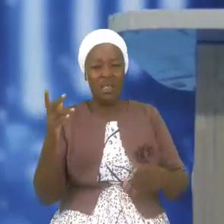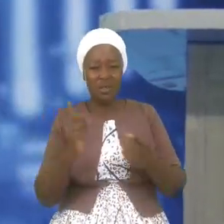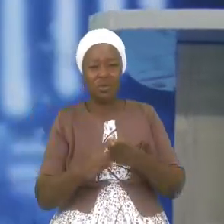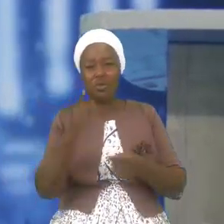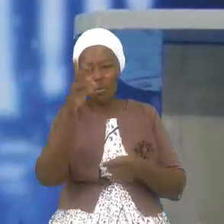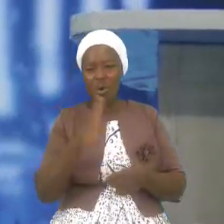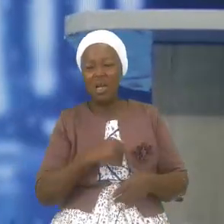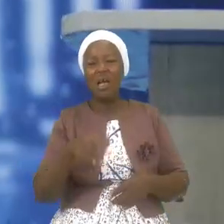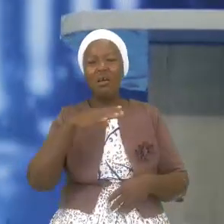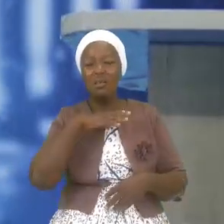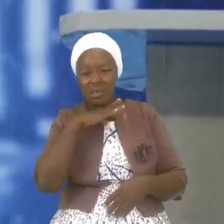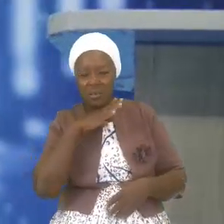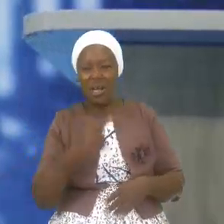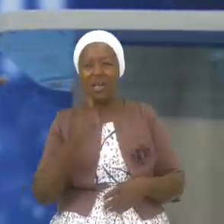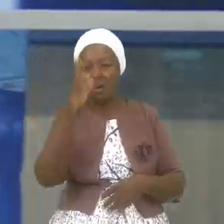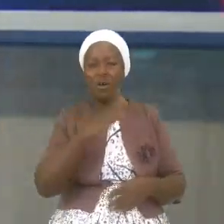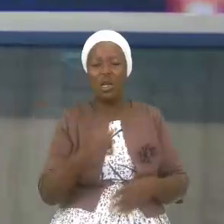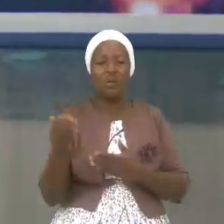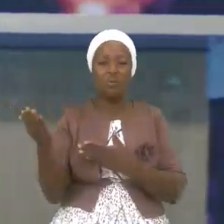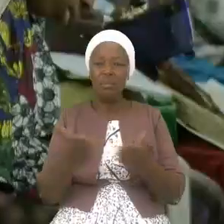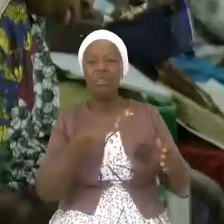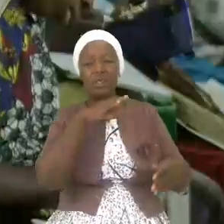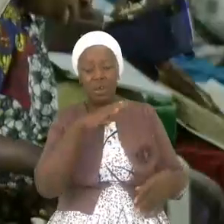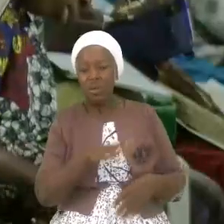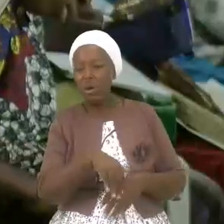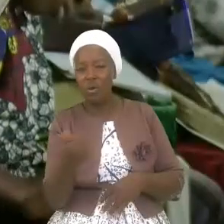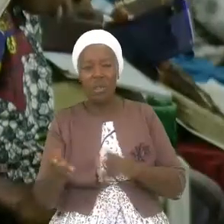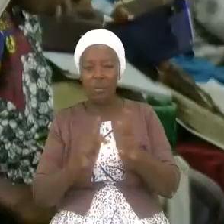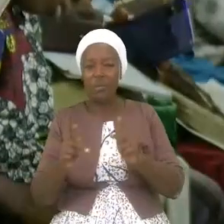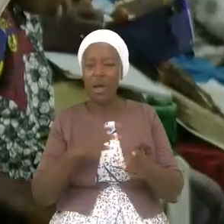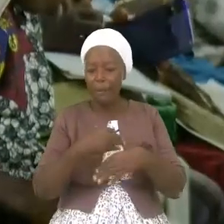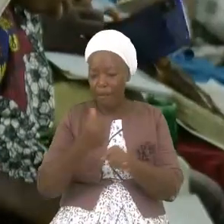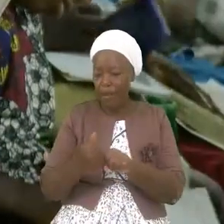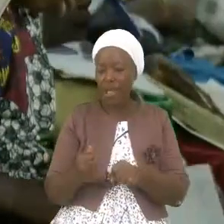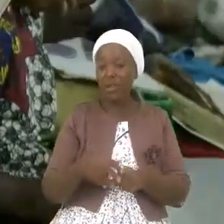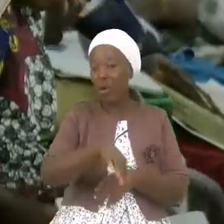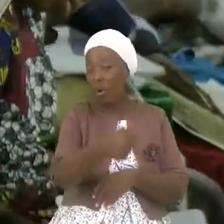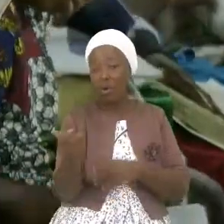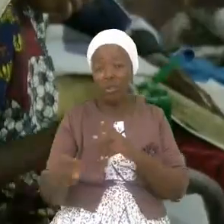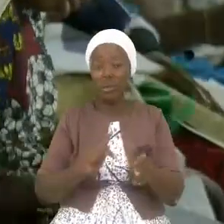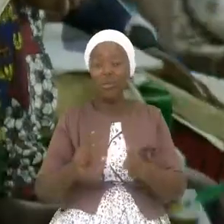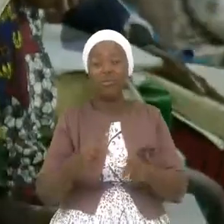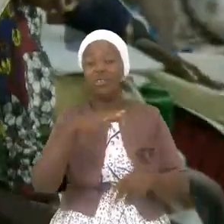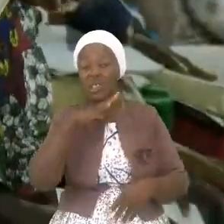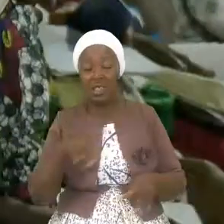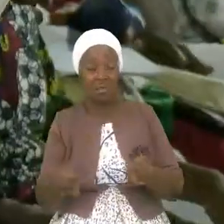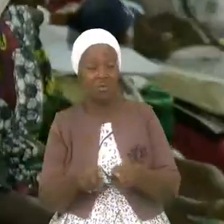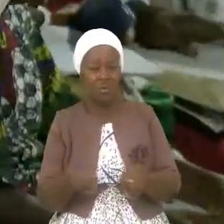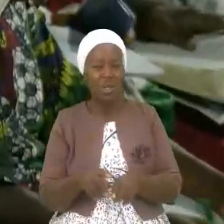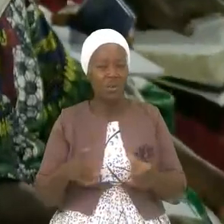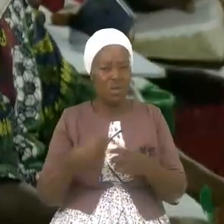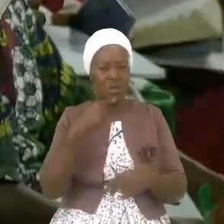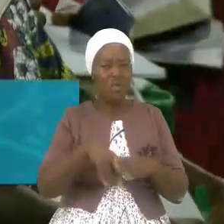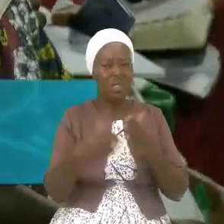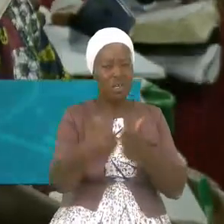making them defiled. We're told in the New Testament in Ephesians chapter 4. Ephesians chapter 4,